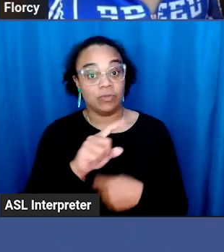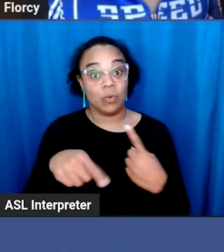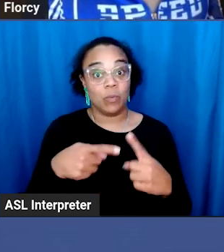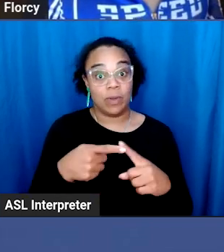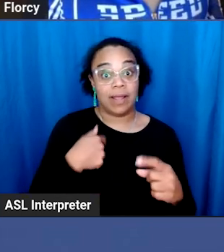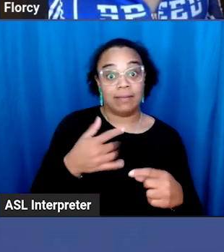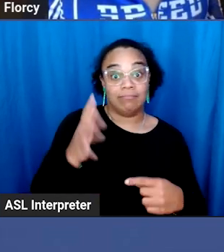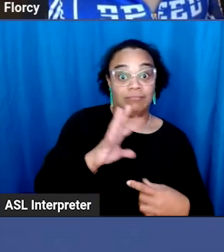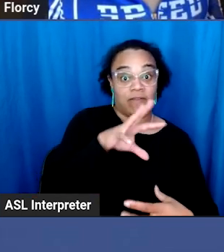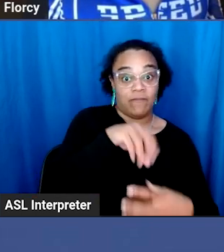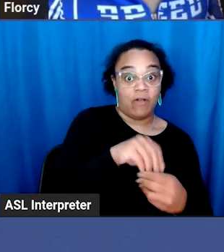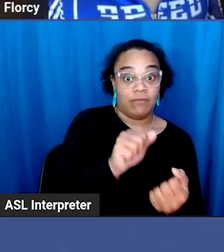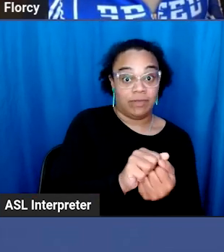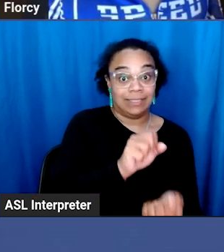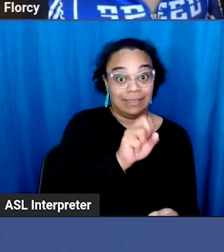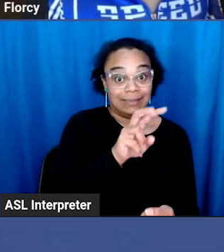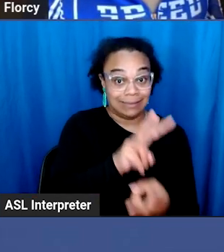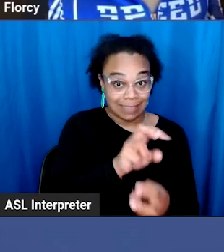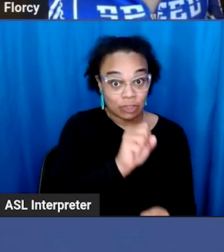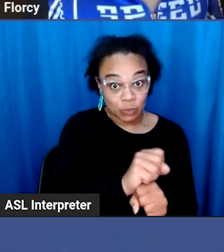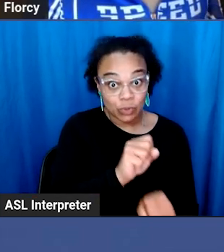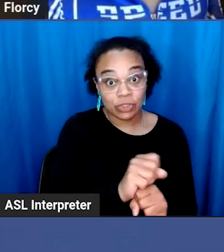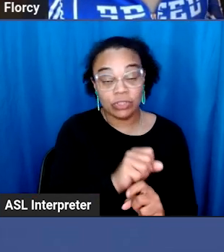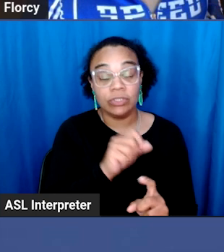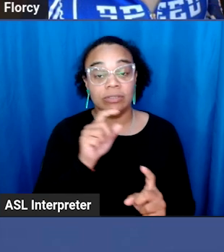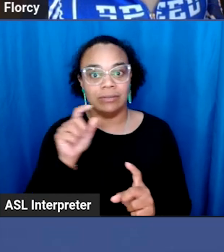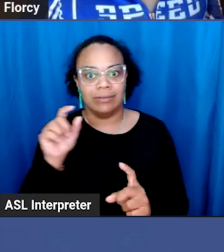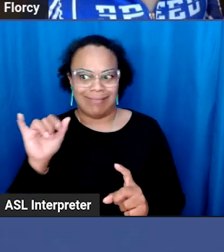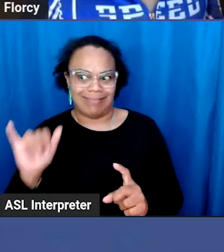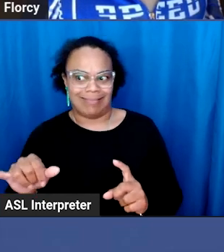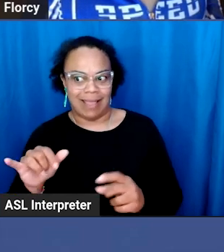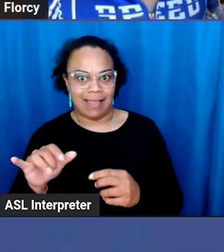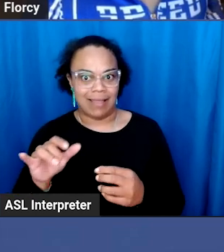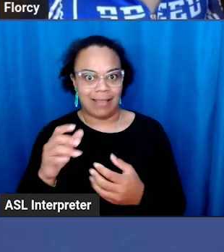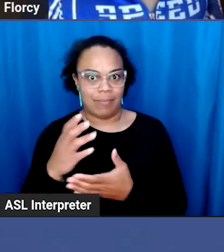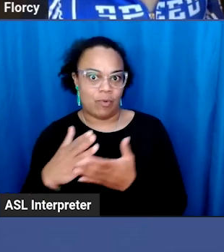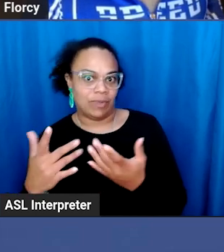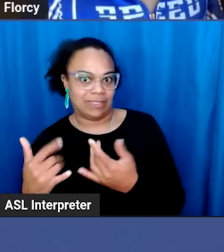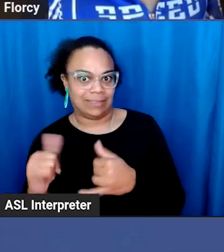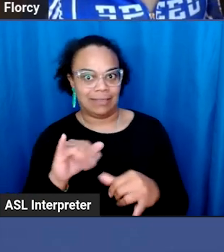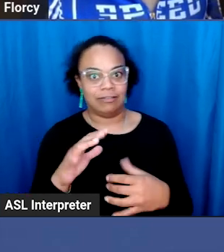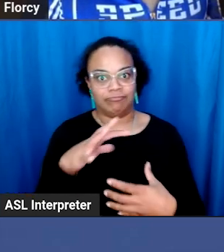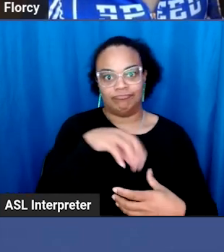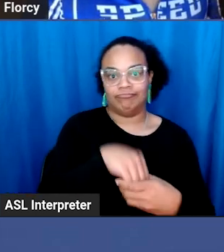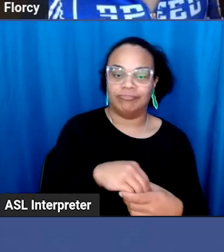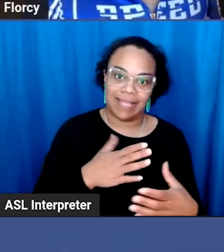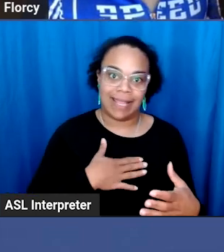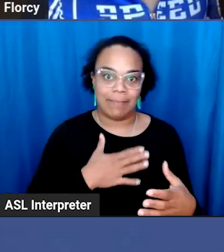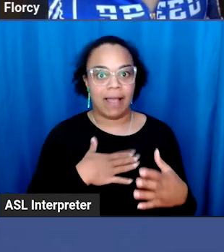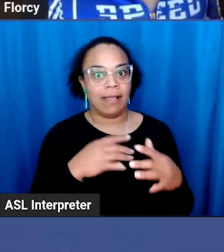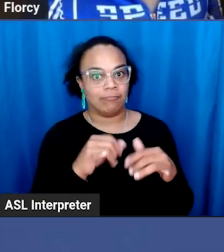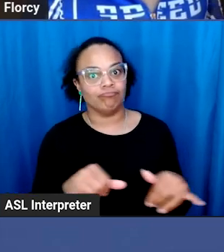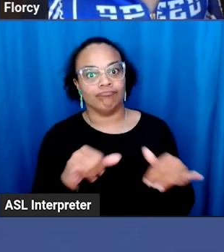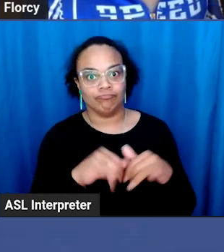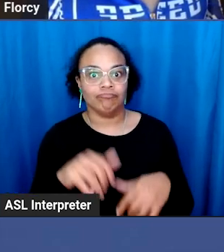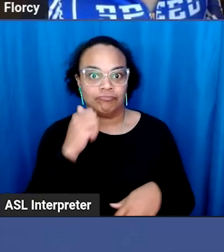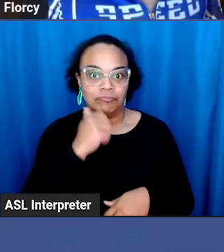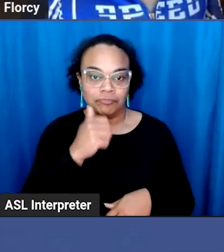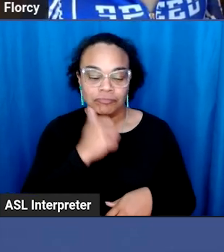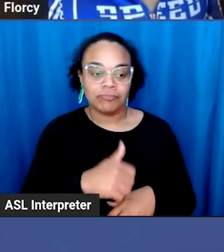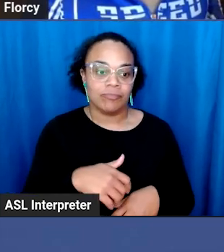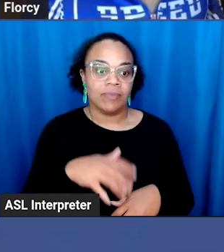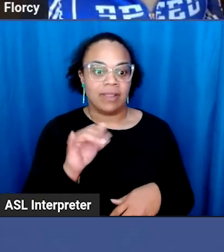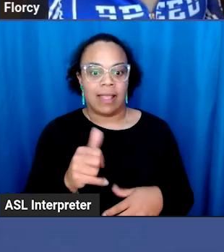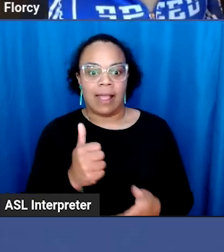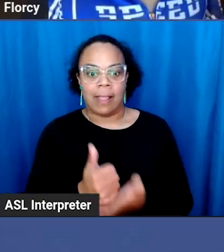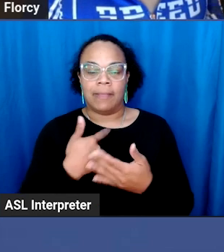work, that remained part of my consistent ritual. And it allowed me to be